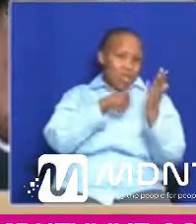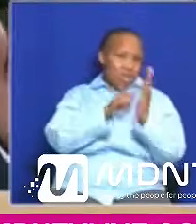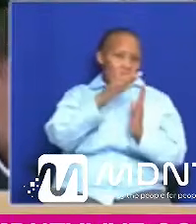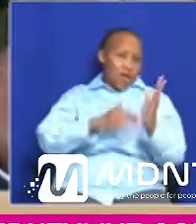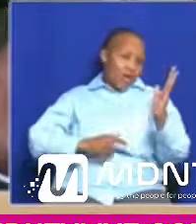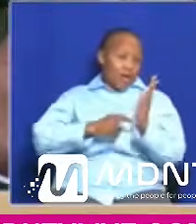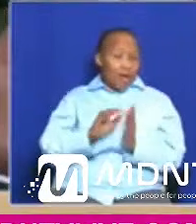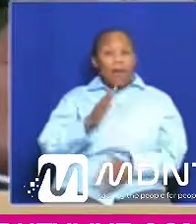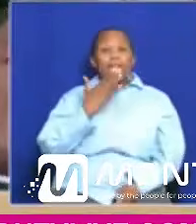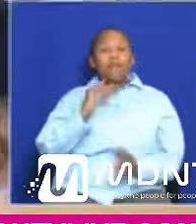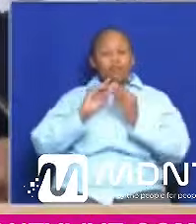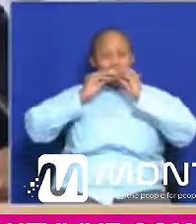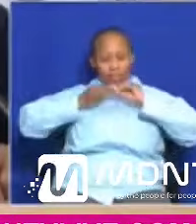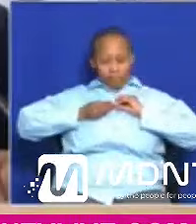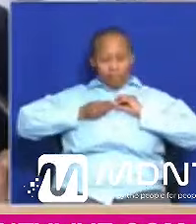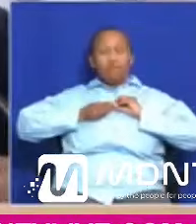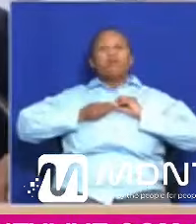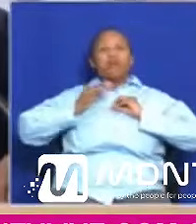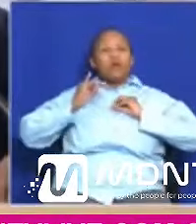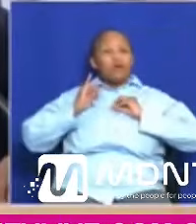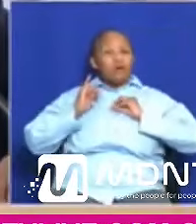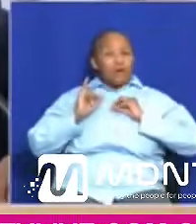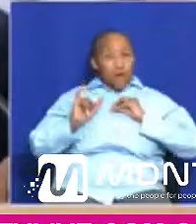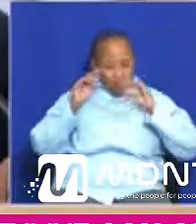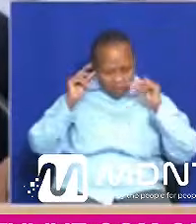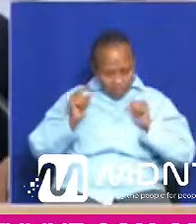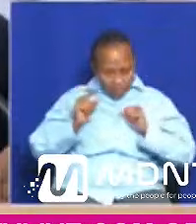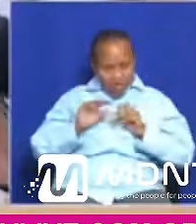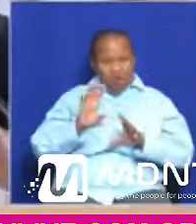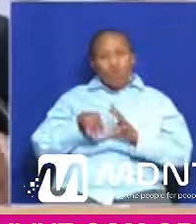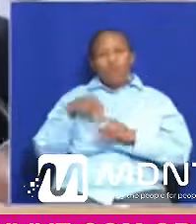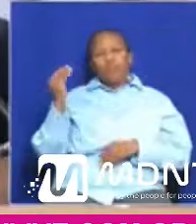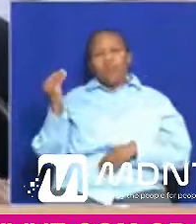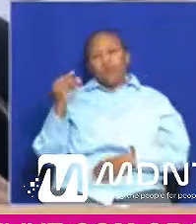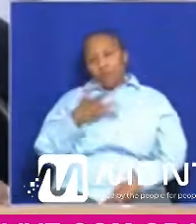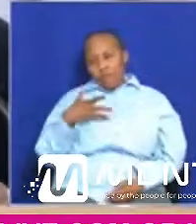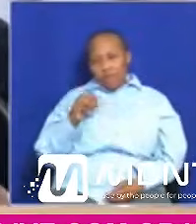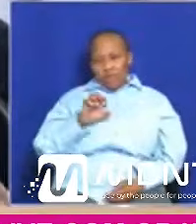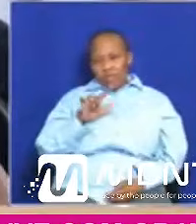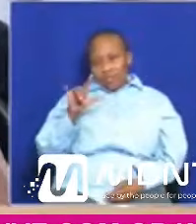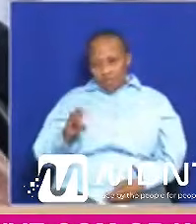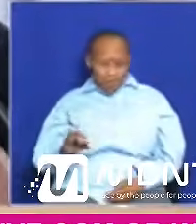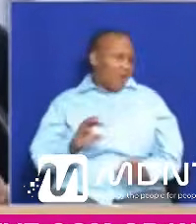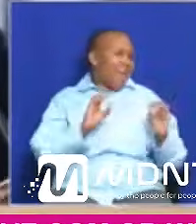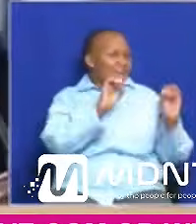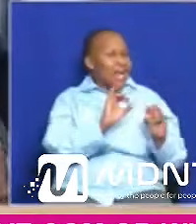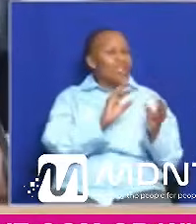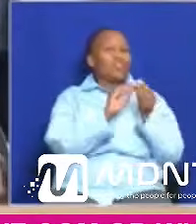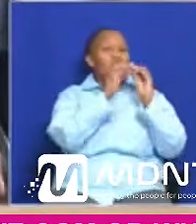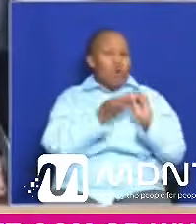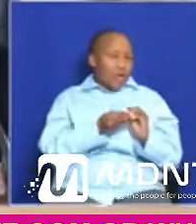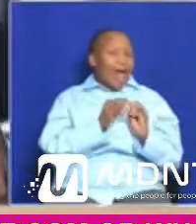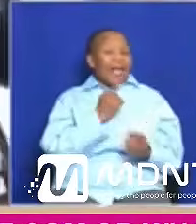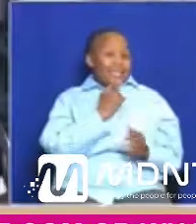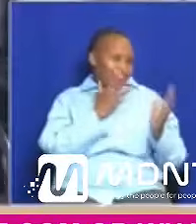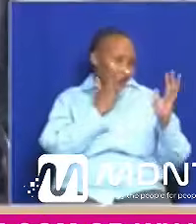will immediately withdraw Ms. Sillo. There is nothing to correct, Chair, because that is exactly what I said. Thank in you. fact, the reference to the